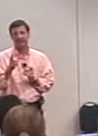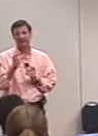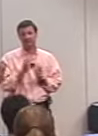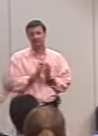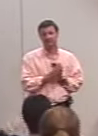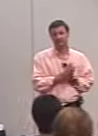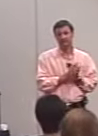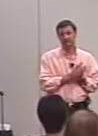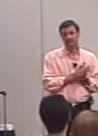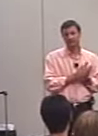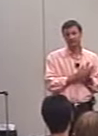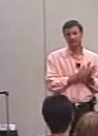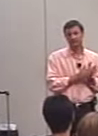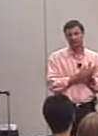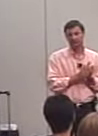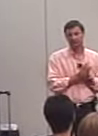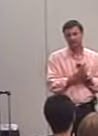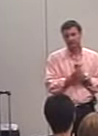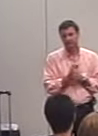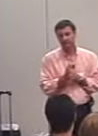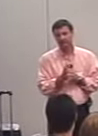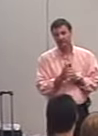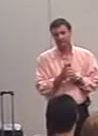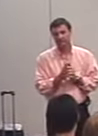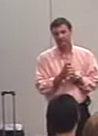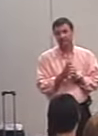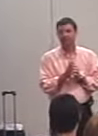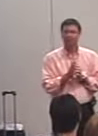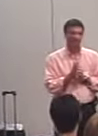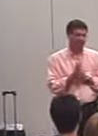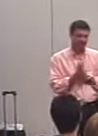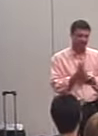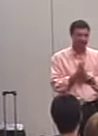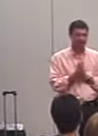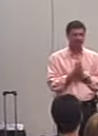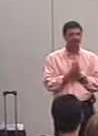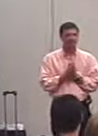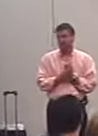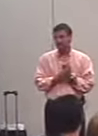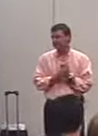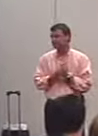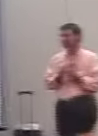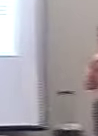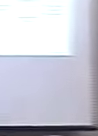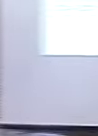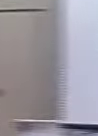has. Does he request for her to do things? No.